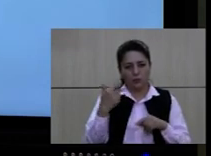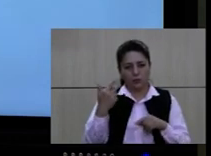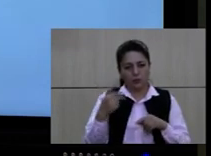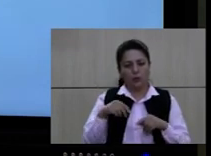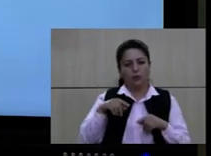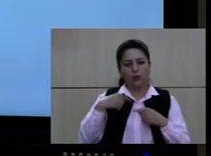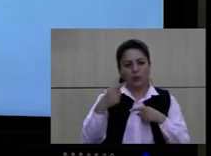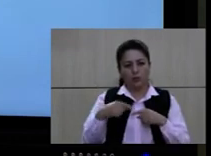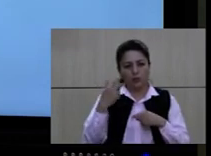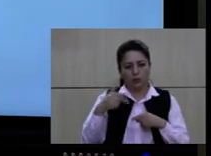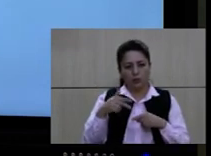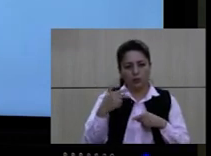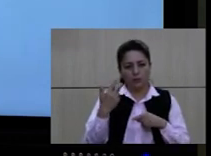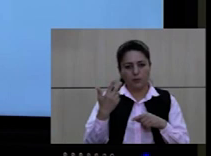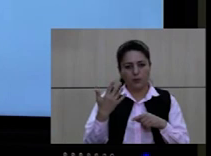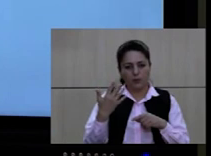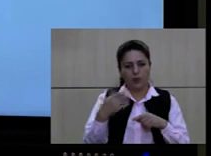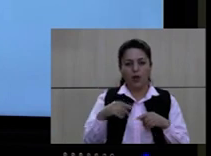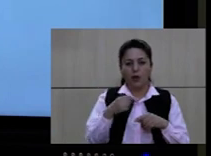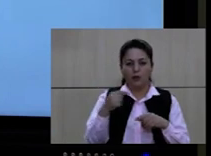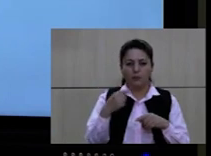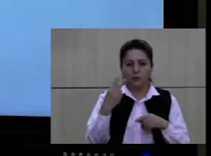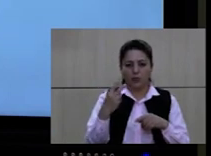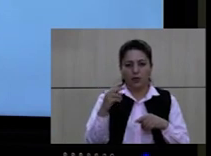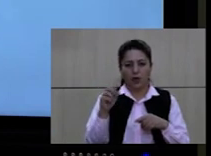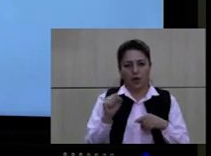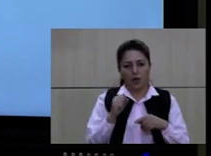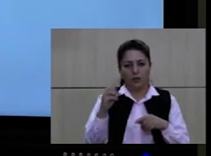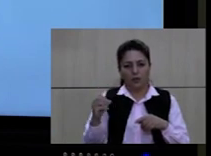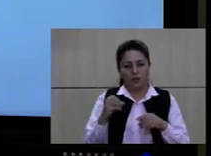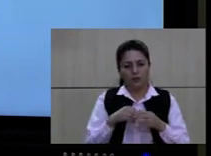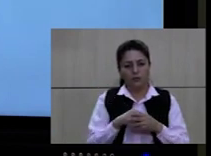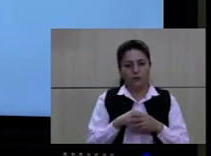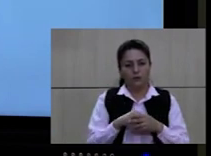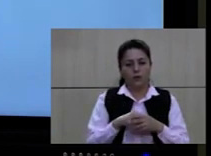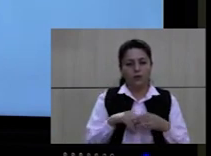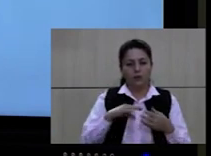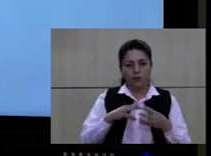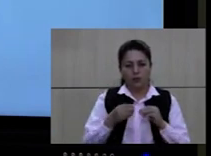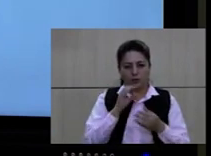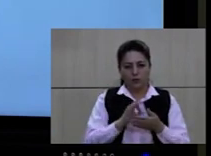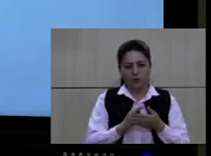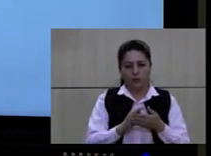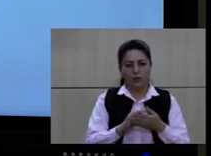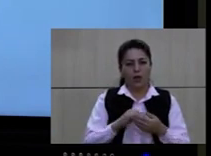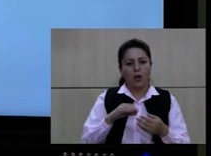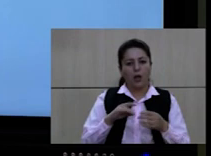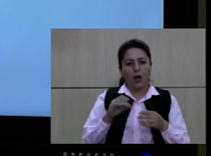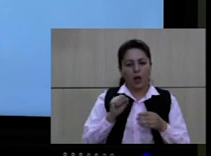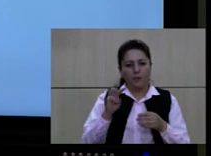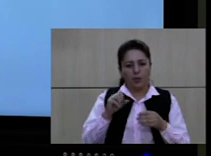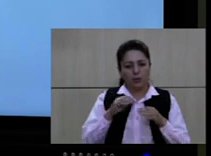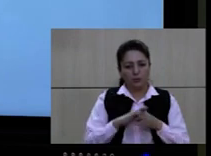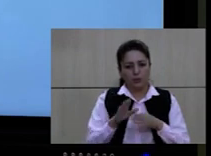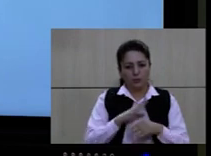keyingi uchburchakniki 35 va ayiramiz 2AY'ni. Va natijada amallarni